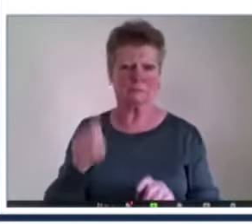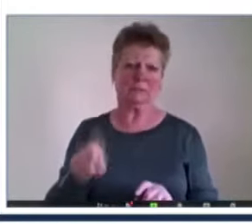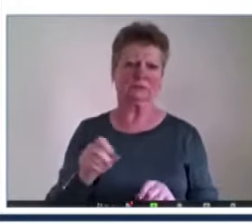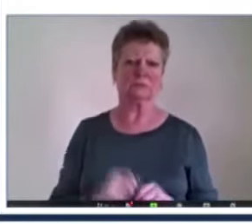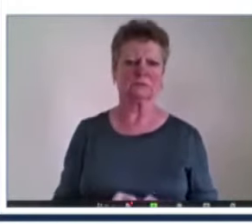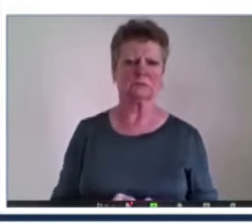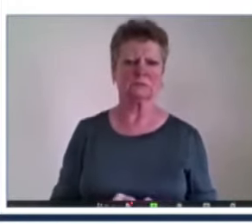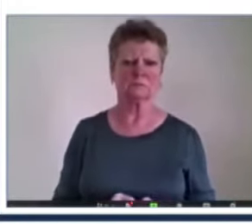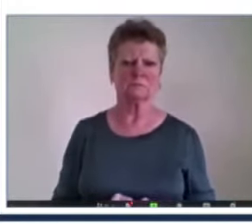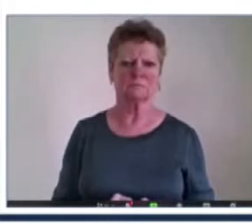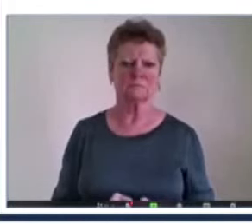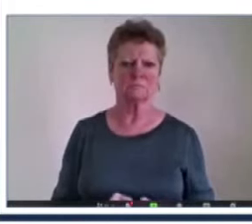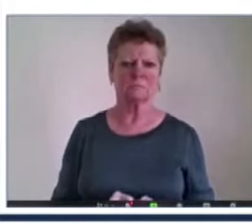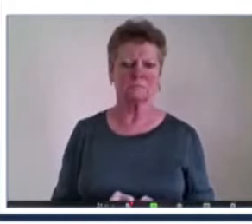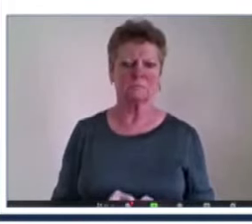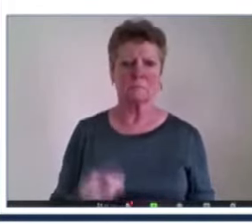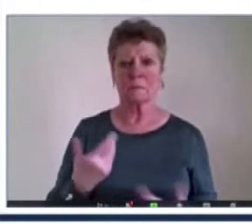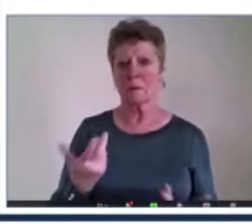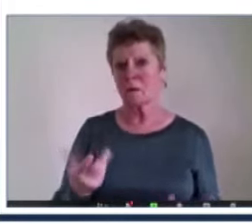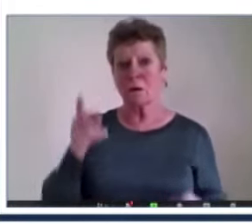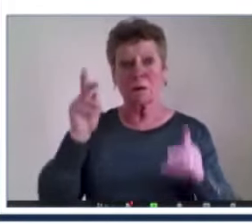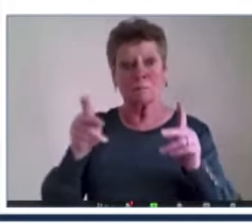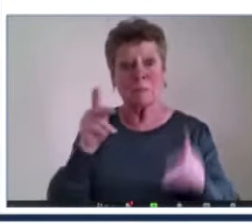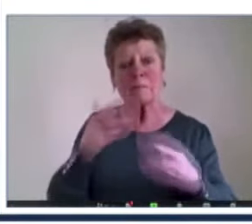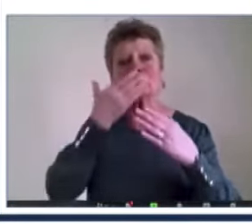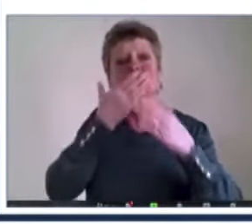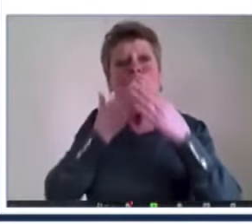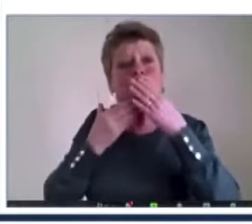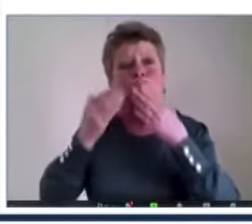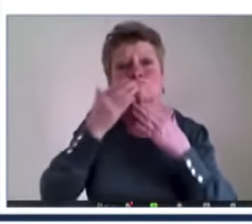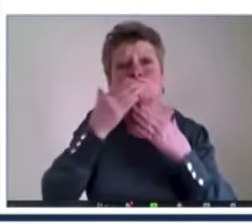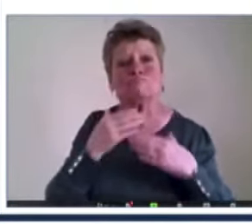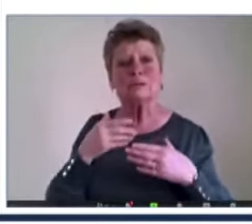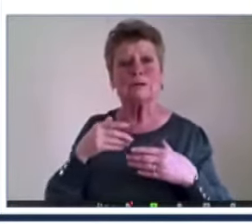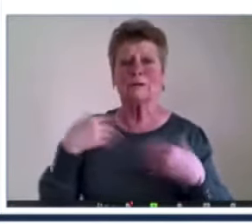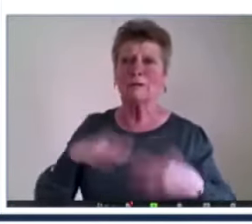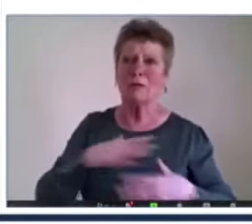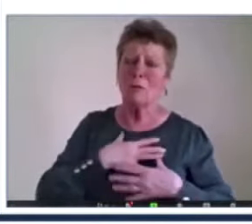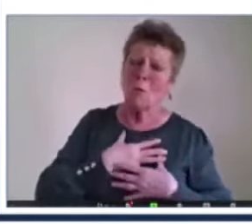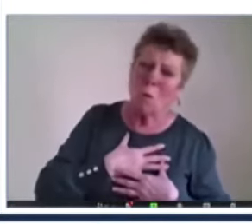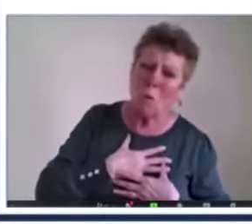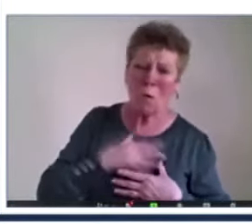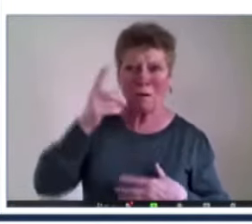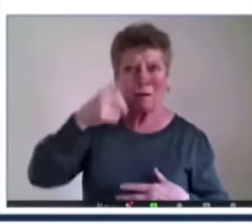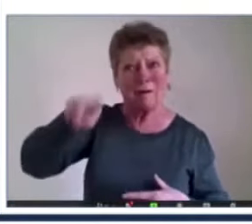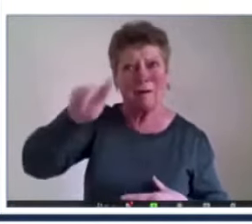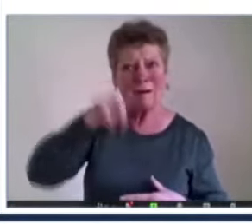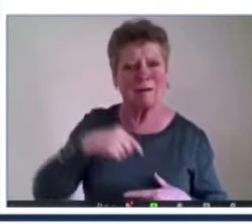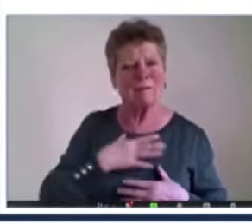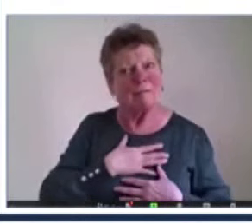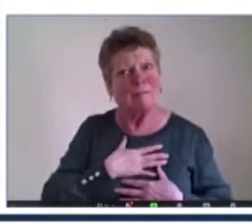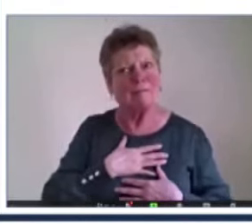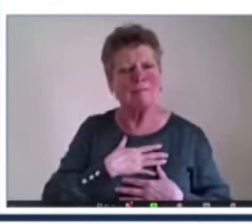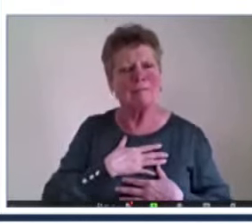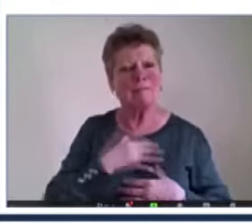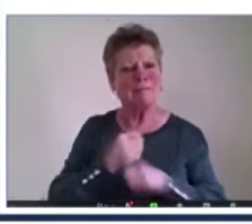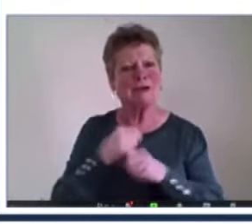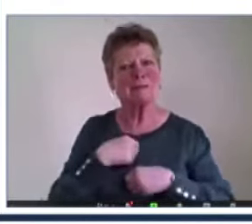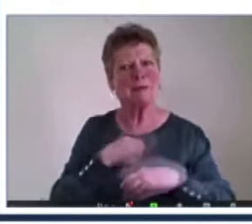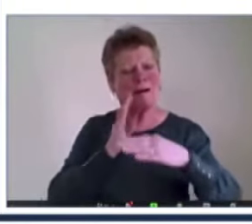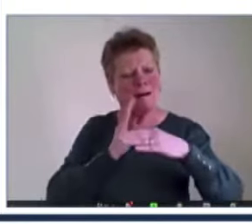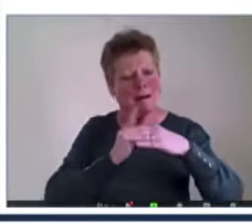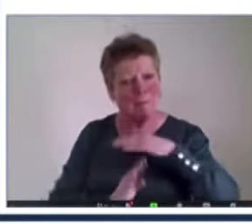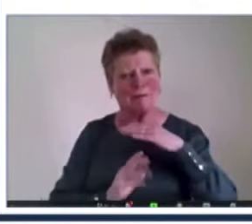And I continue to be humbled by the kindness and compassion that Nova Scotians have shown for one another for the last 2 years. So let's keep that